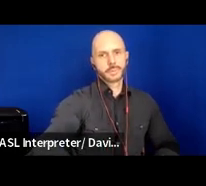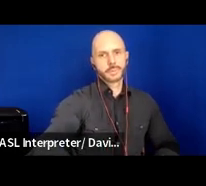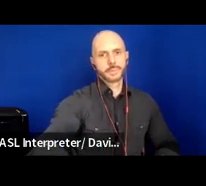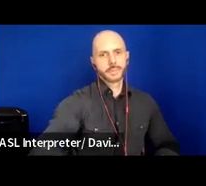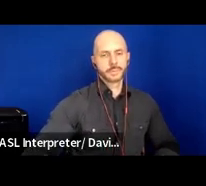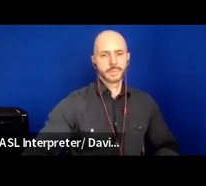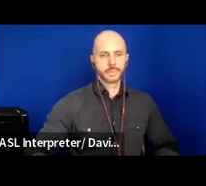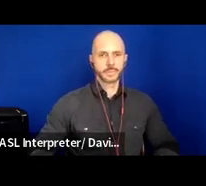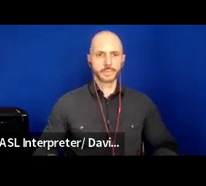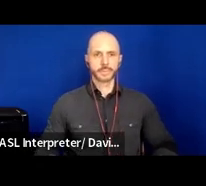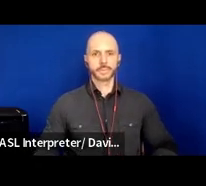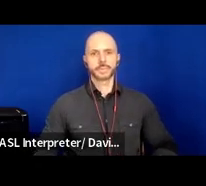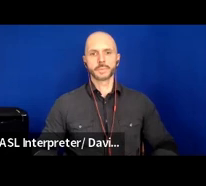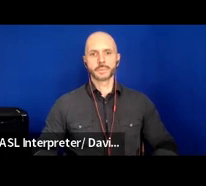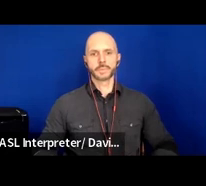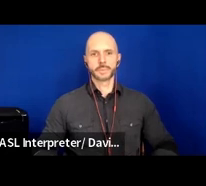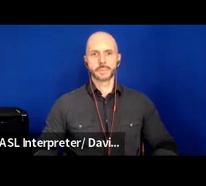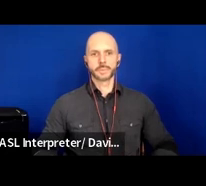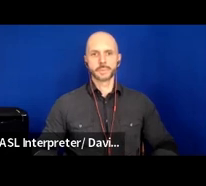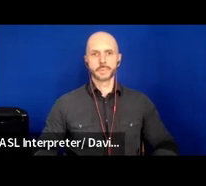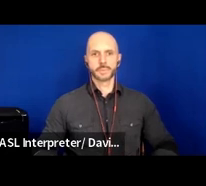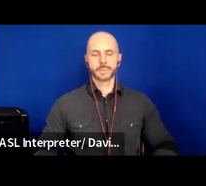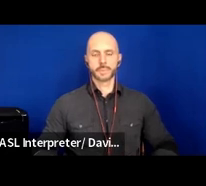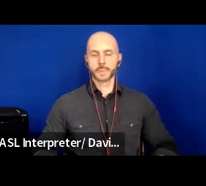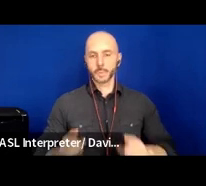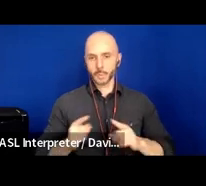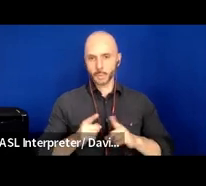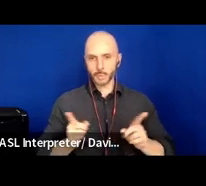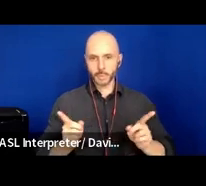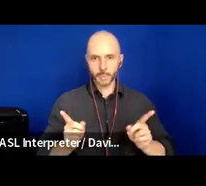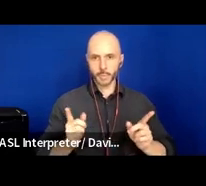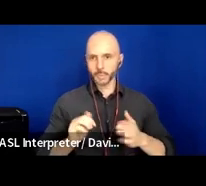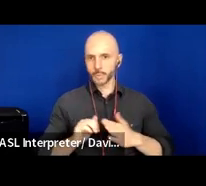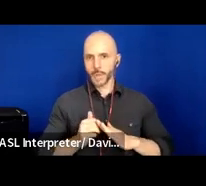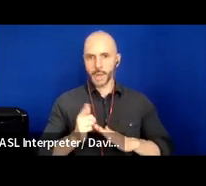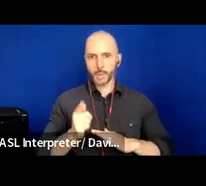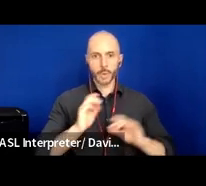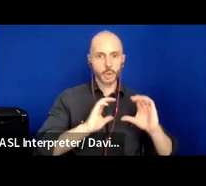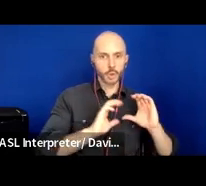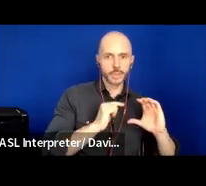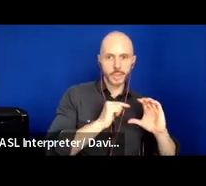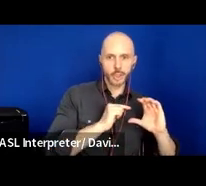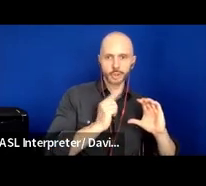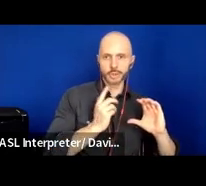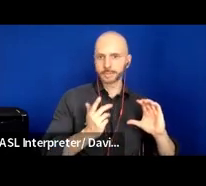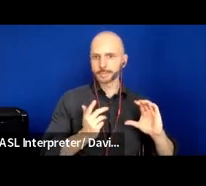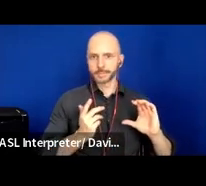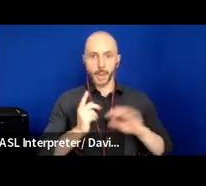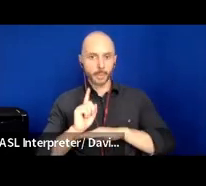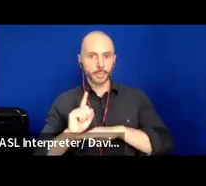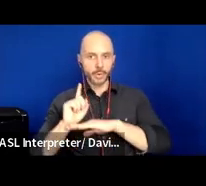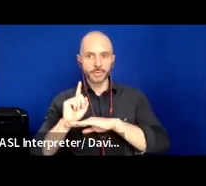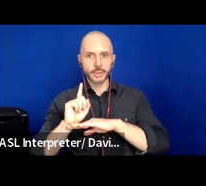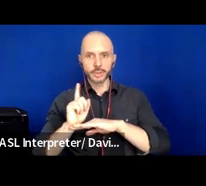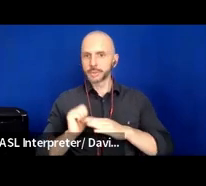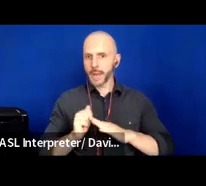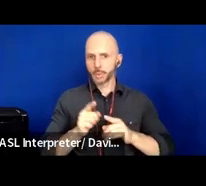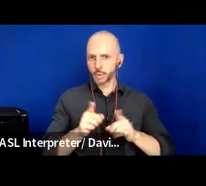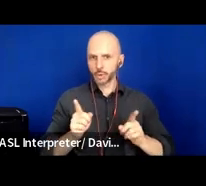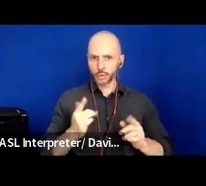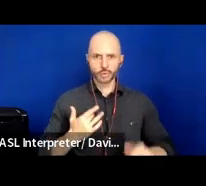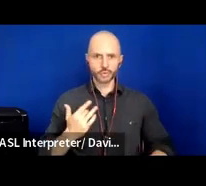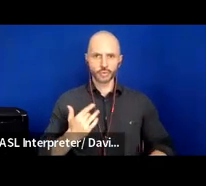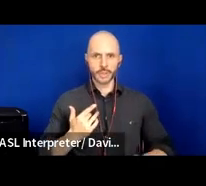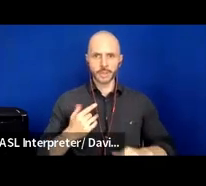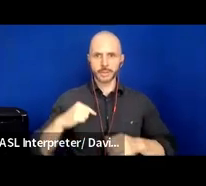So just think about how you get to feel at home in the world, how we might escape dangers that others may suffer, and whether